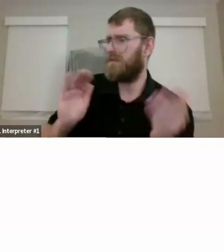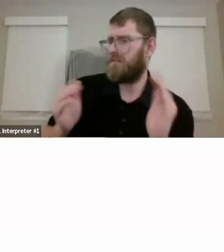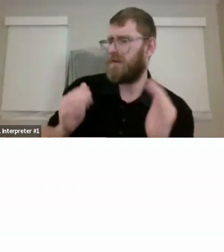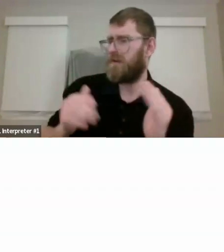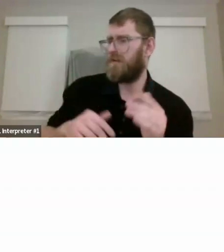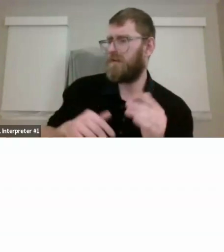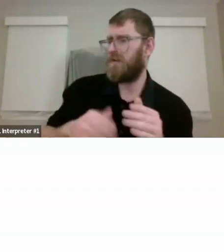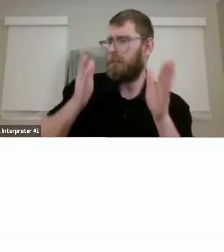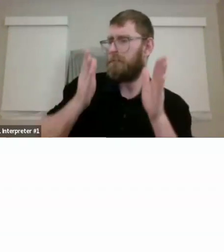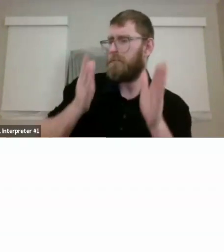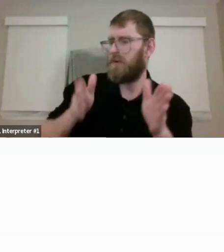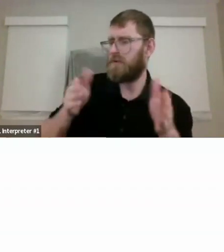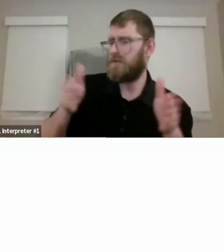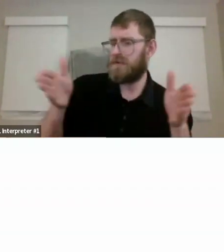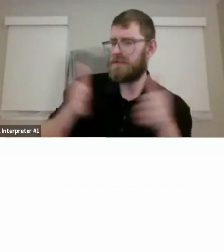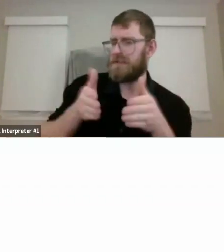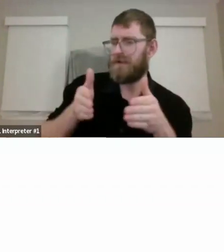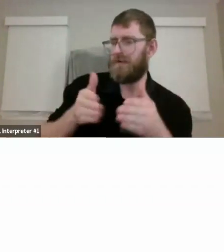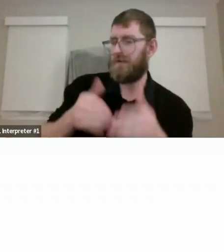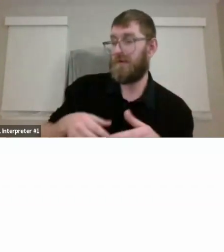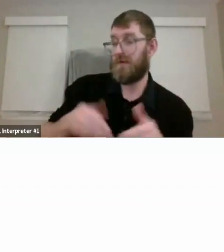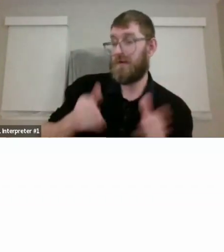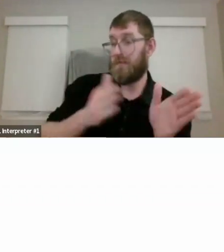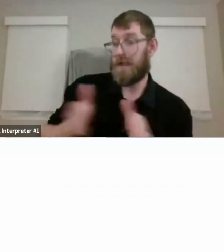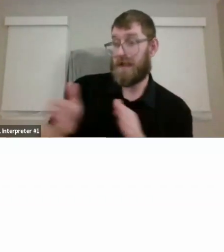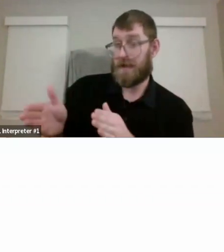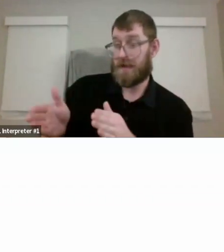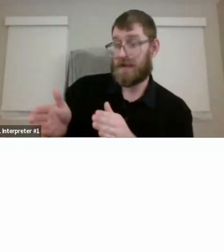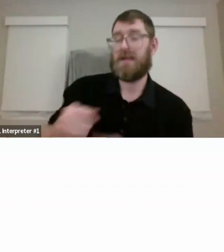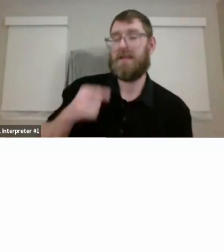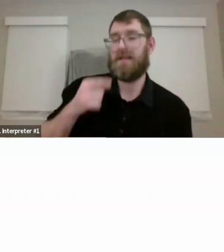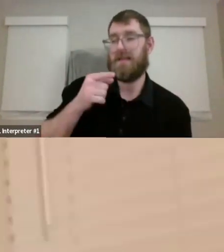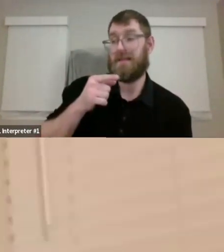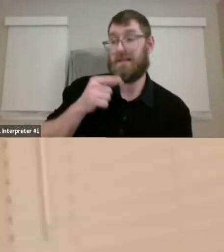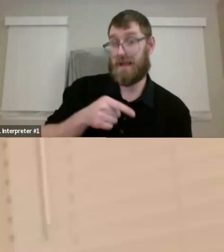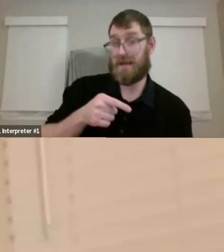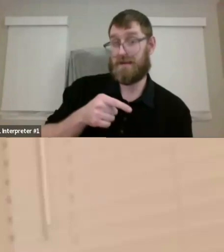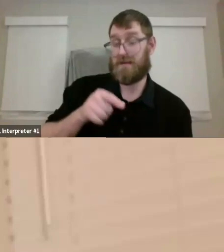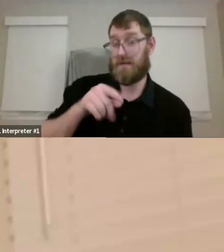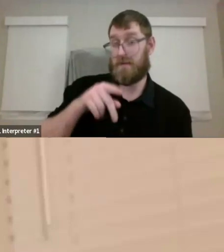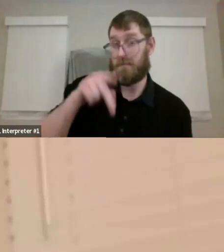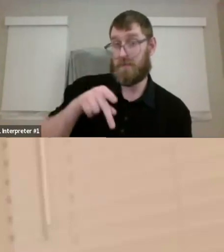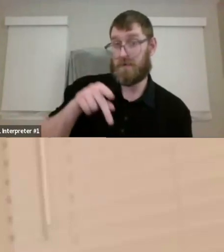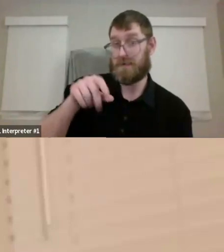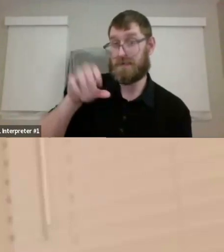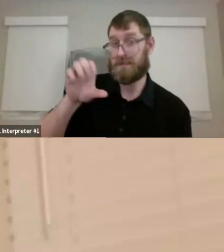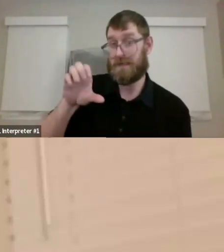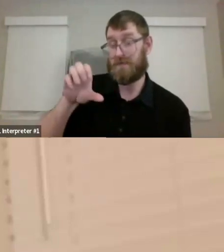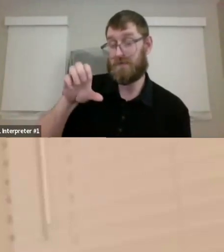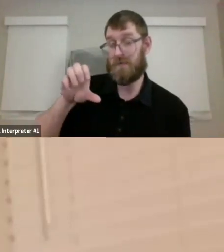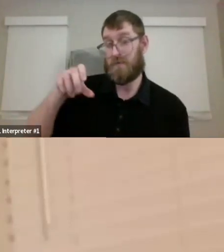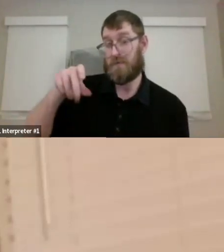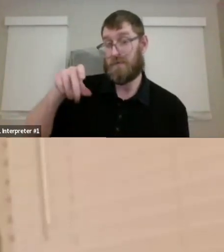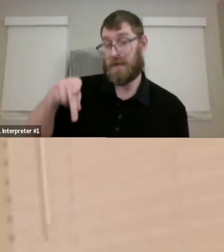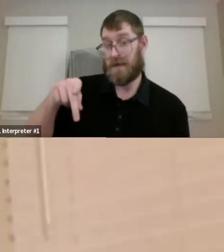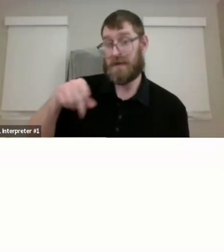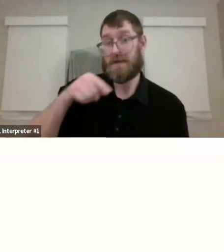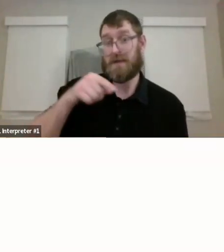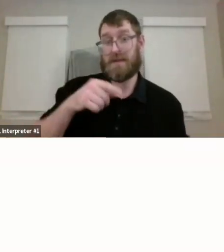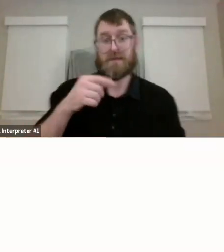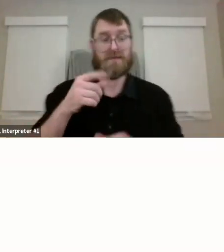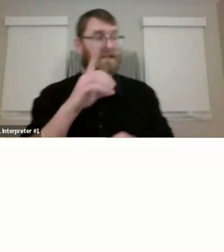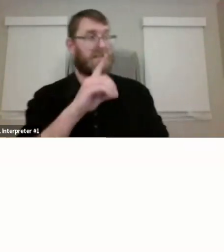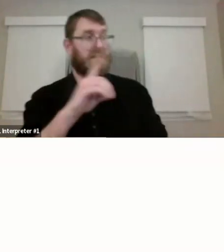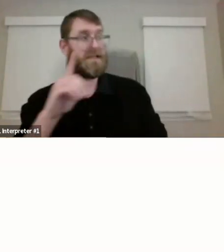person-centered planning and the supported decision-making. Person-centered planning is normally through like the DDA. waiver. Through DDA DDA, waivers.